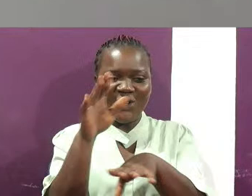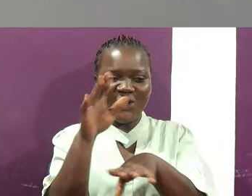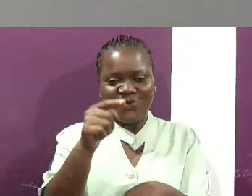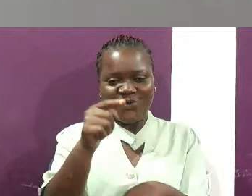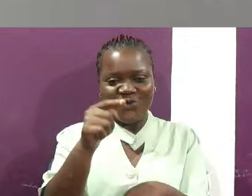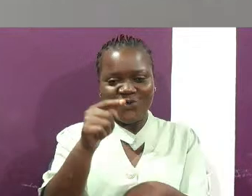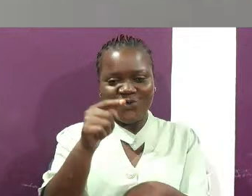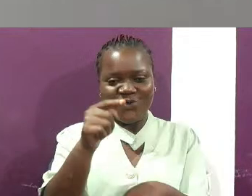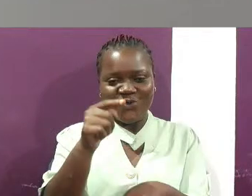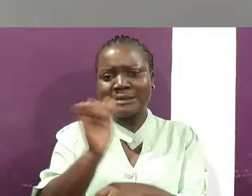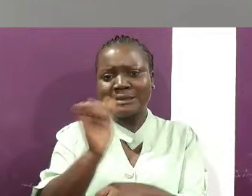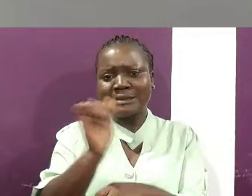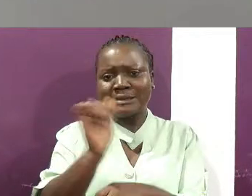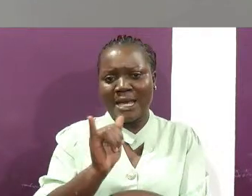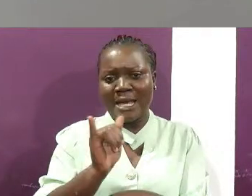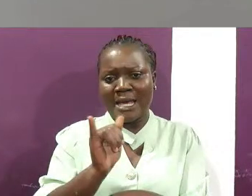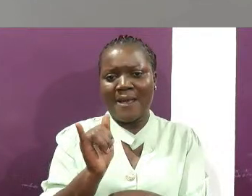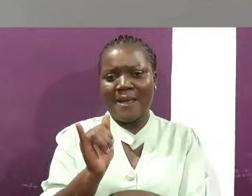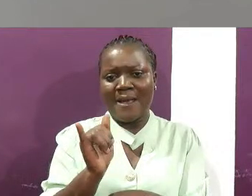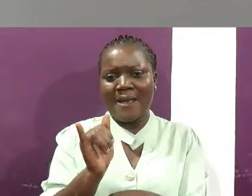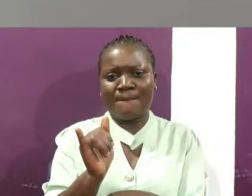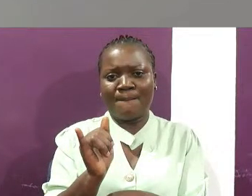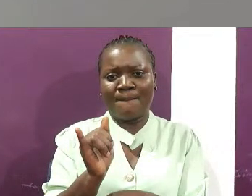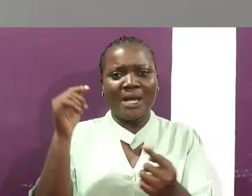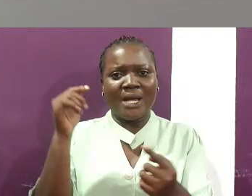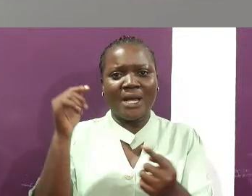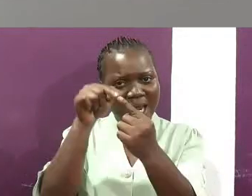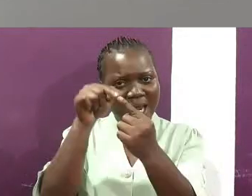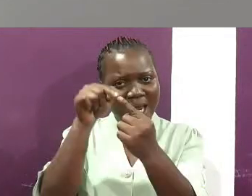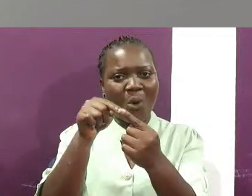One Lord, one faith, one baptism.